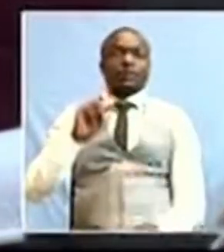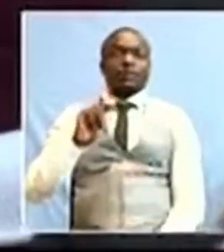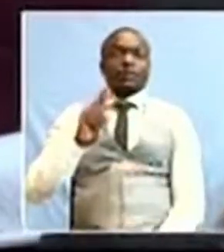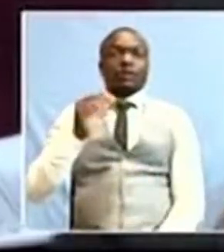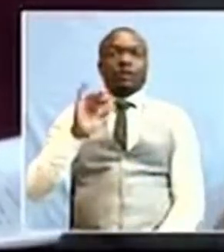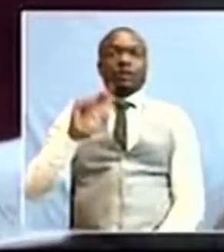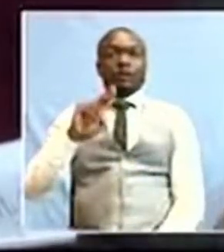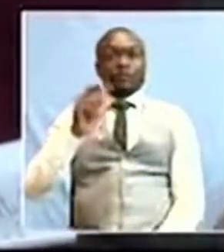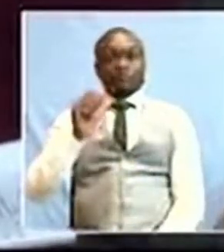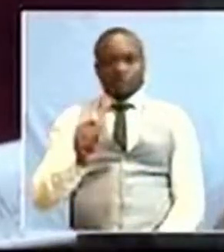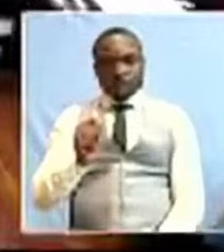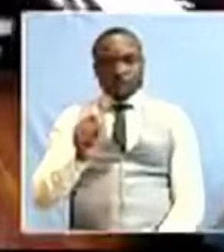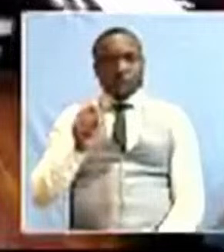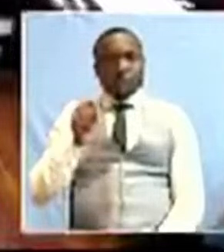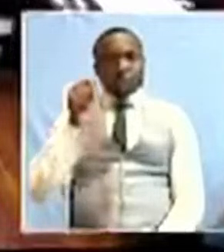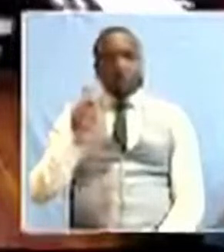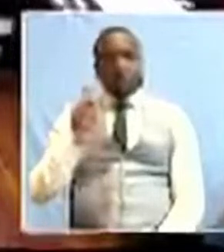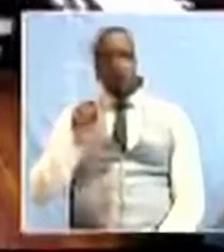of the Clerk. Thank you.